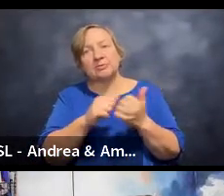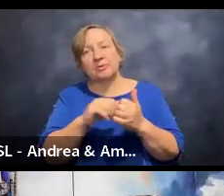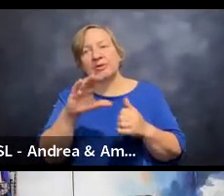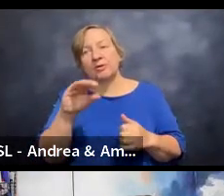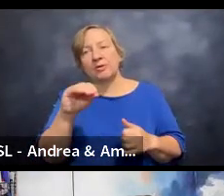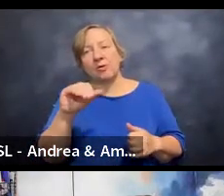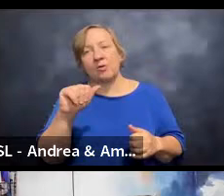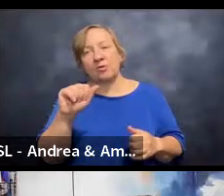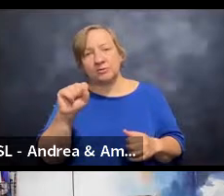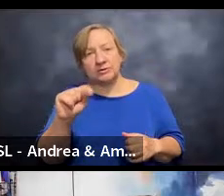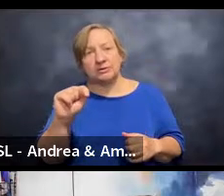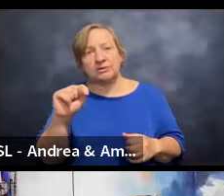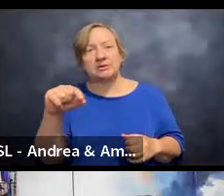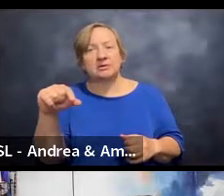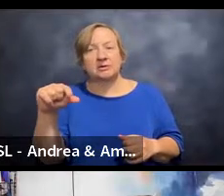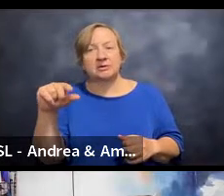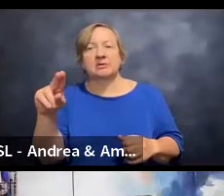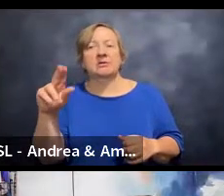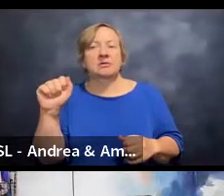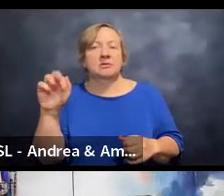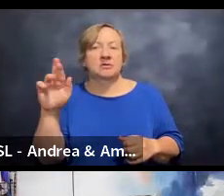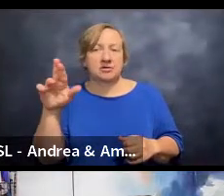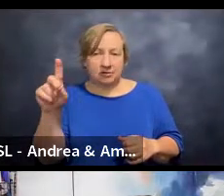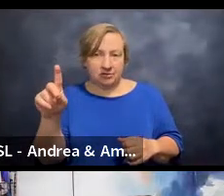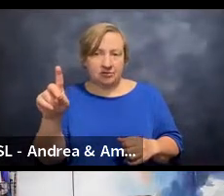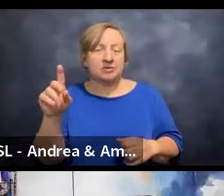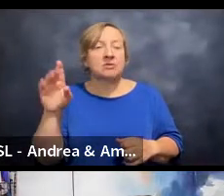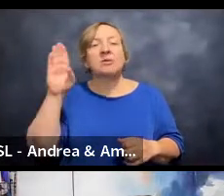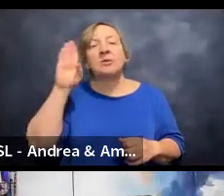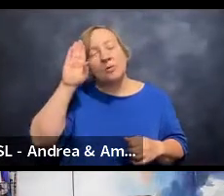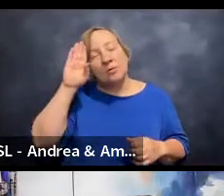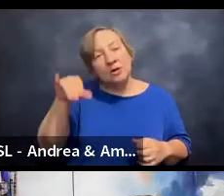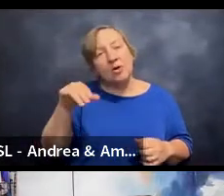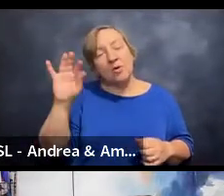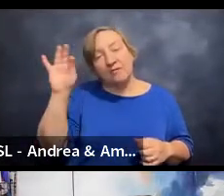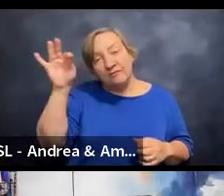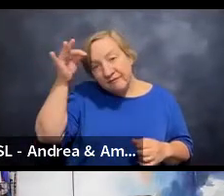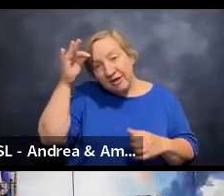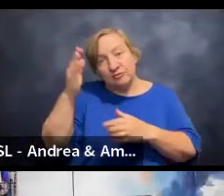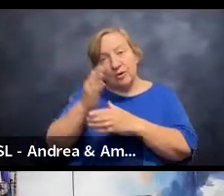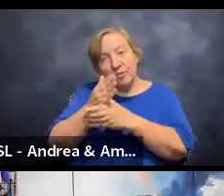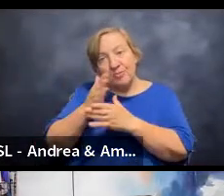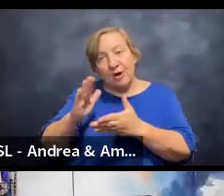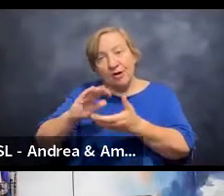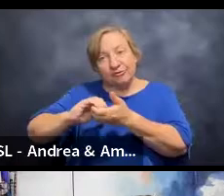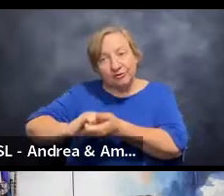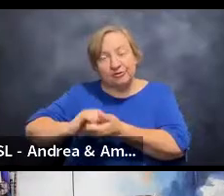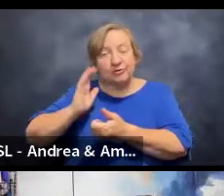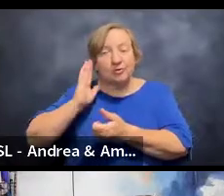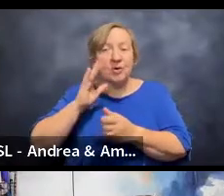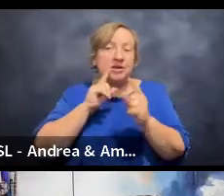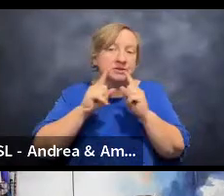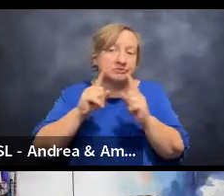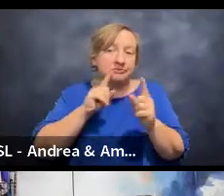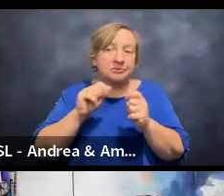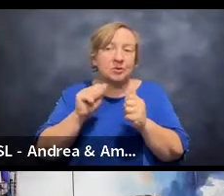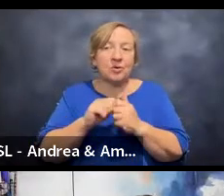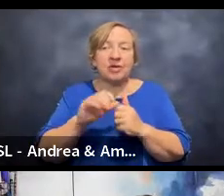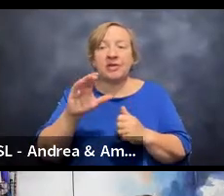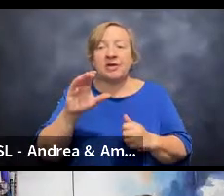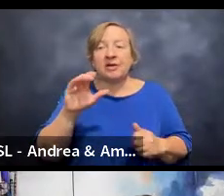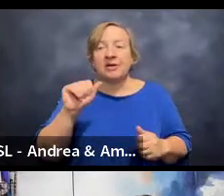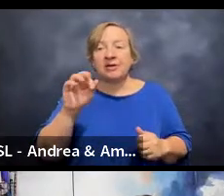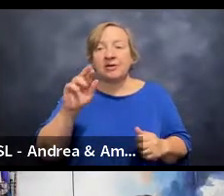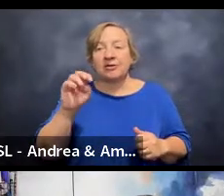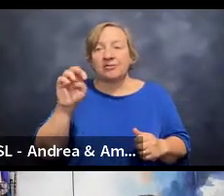Guard. We know that our federal partners are soon having a conversation with the Rear Admiral of the Coast Guard